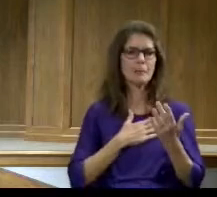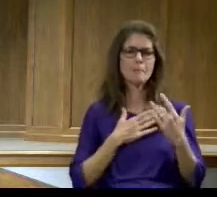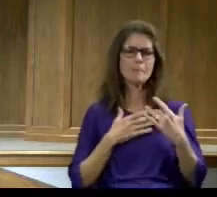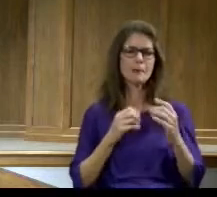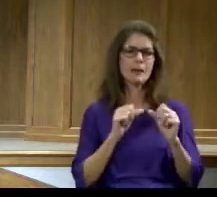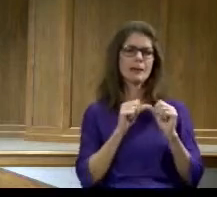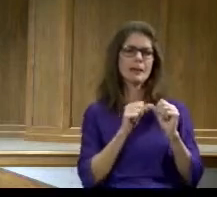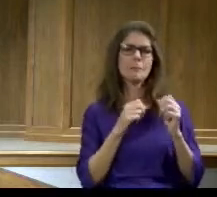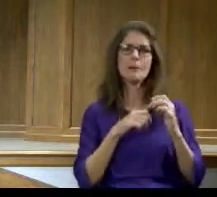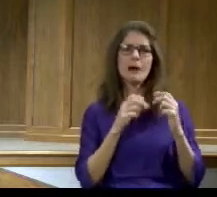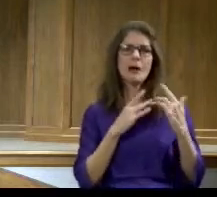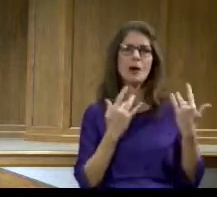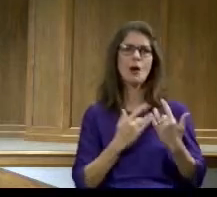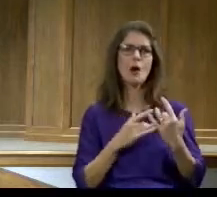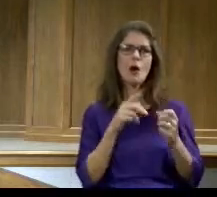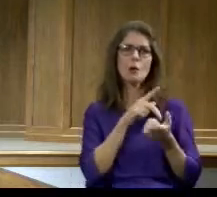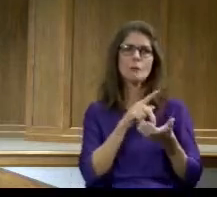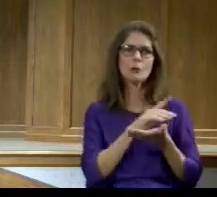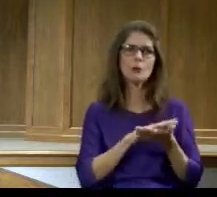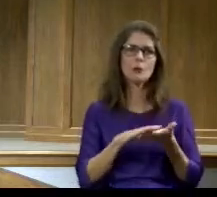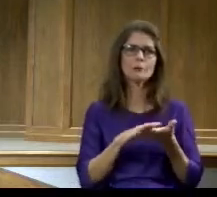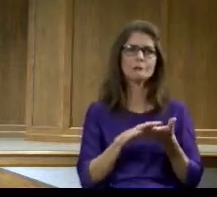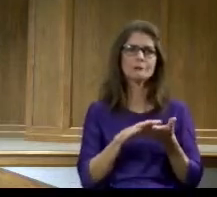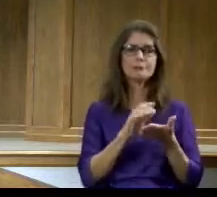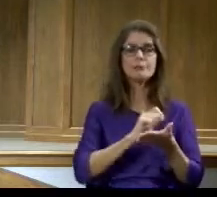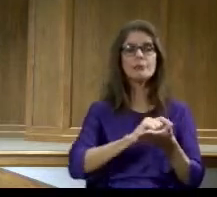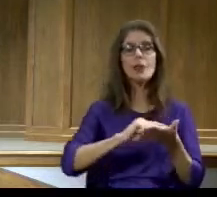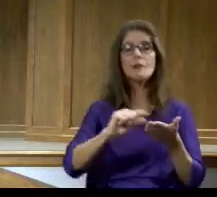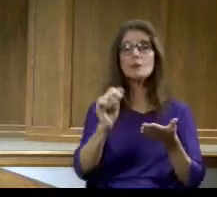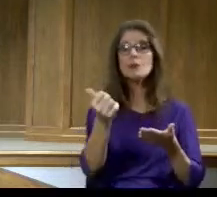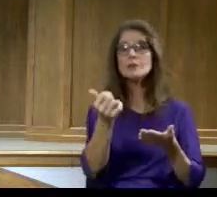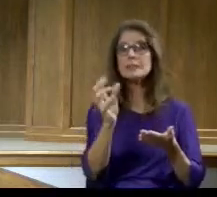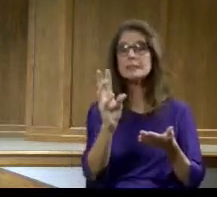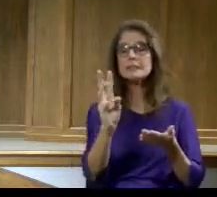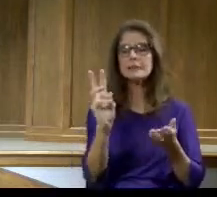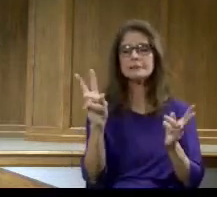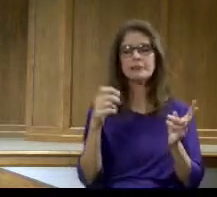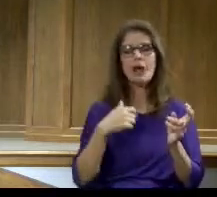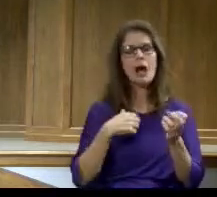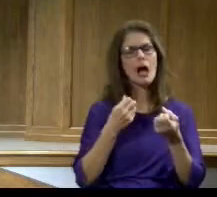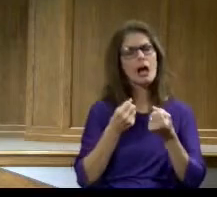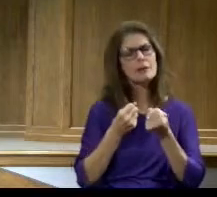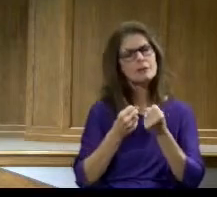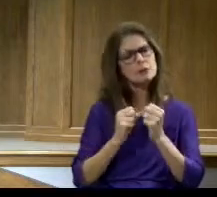He said, I tried to understand all this, verse 16, and it troubled me deeply.